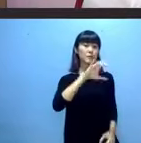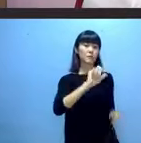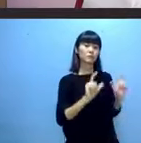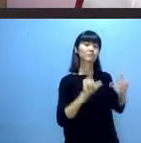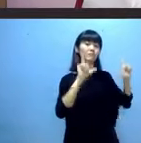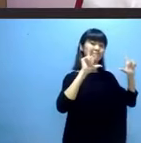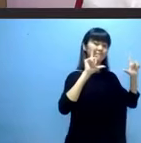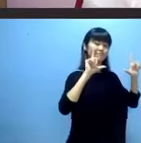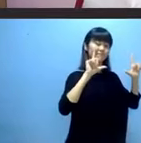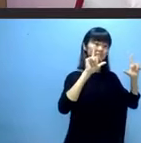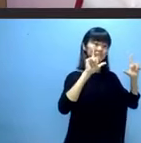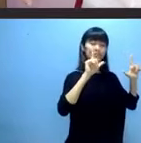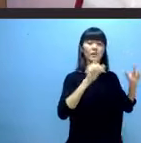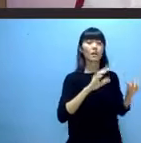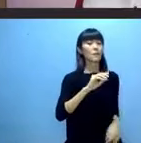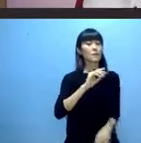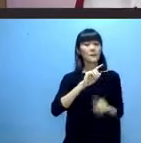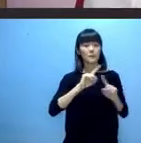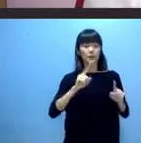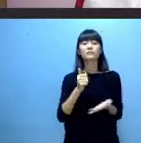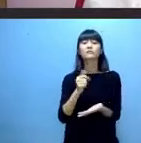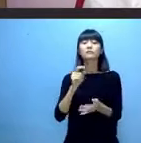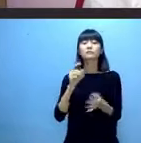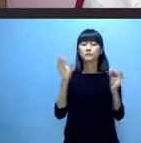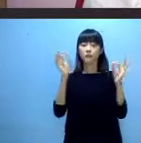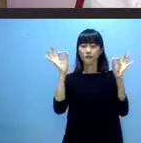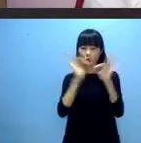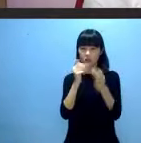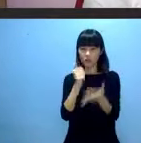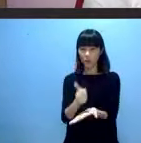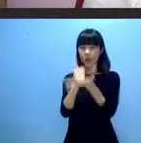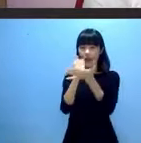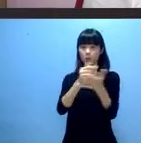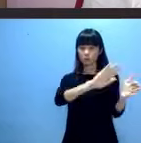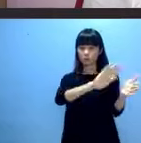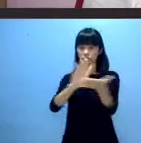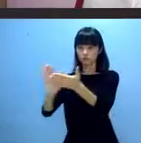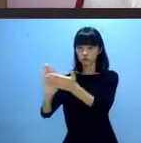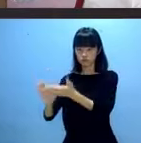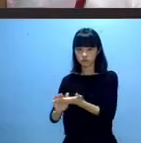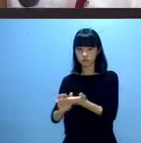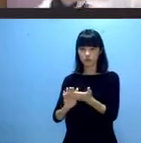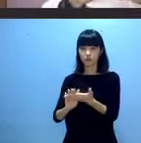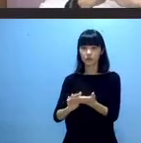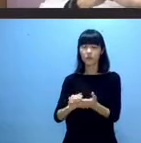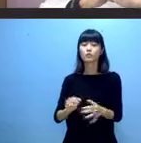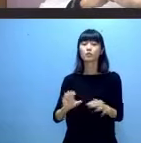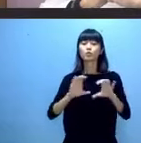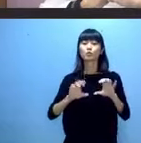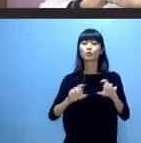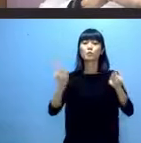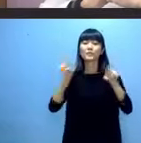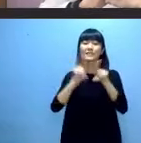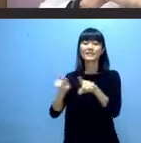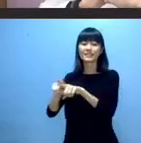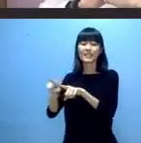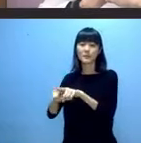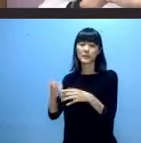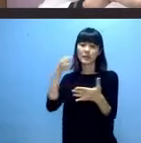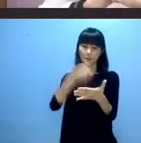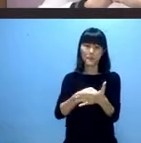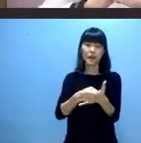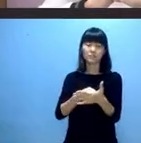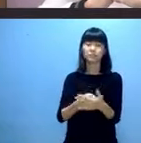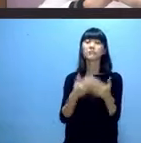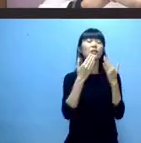the communities behind it that you really want to bring across to people, and the impact that they can make. Thank you for that. Yes. Thank you for